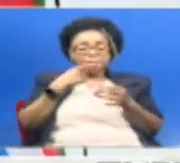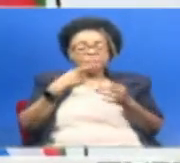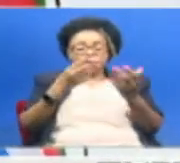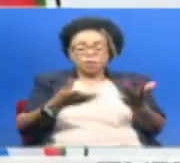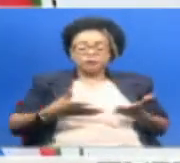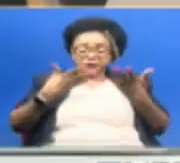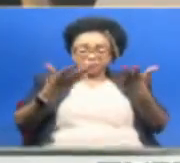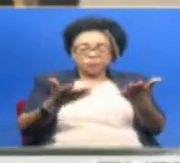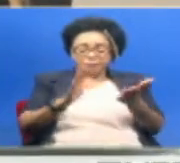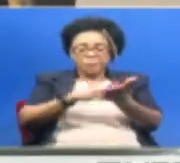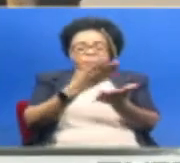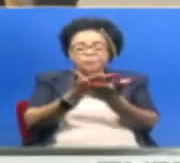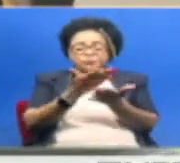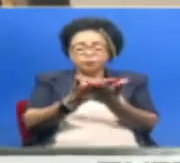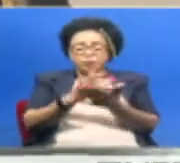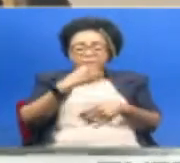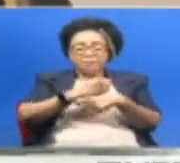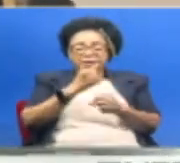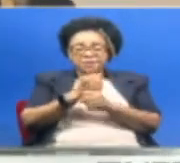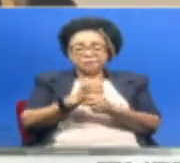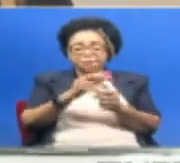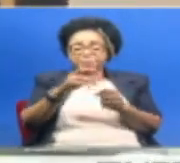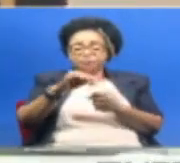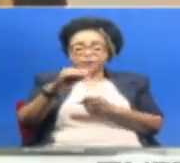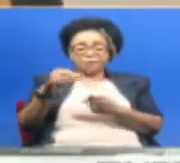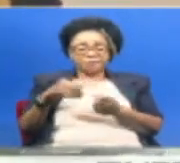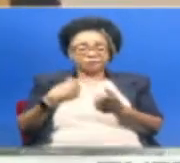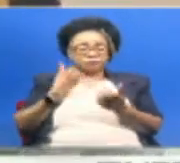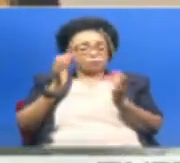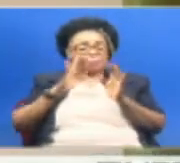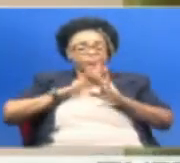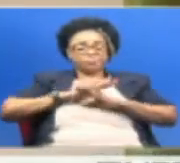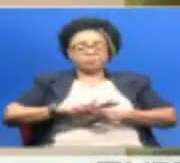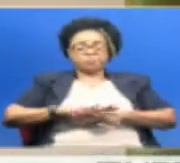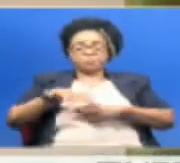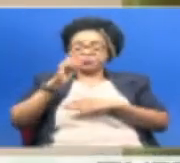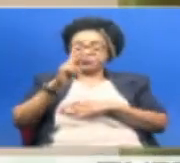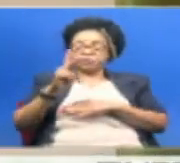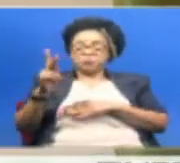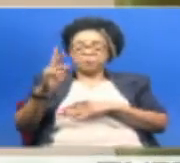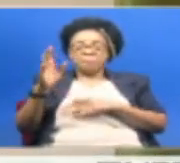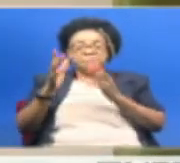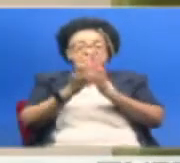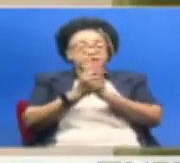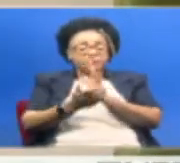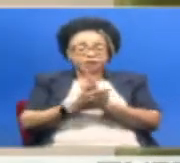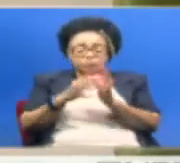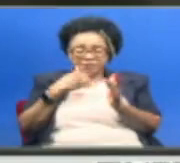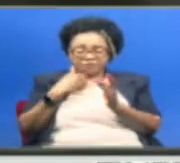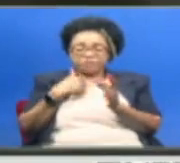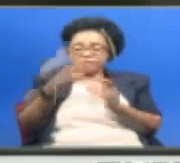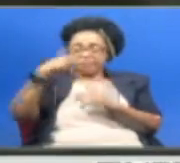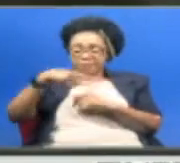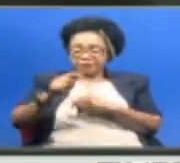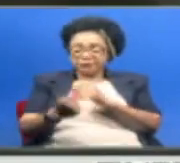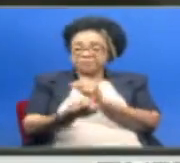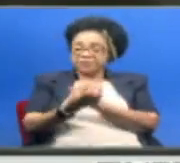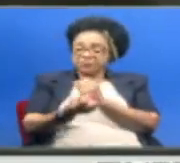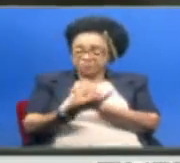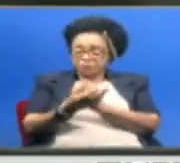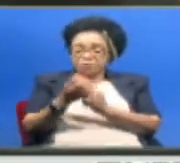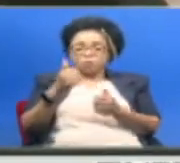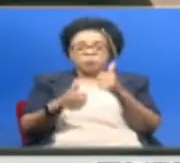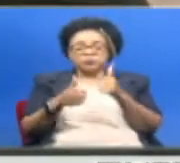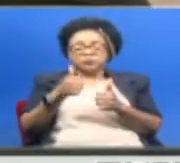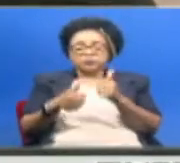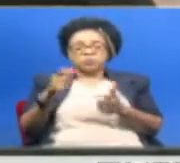proposals on lowering the cost of living, with a view that Kenya Kwanza manifesto and subsequent policy prescriptions will not